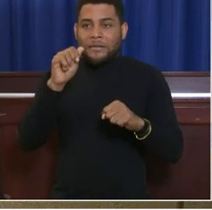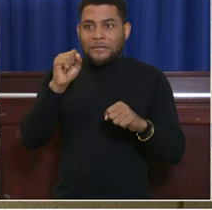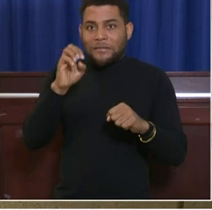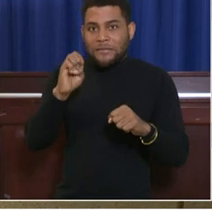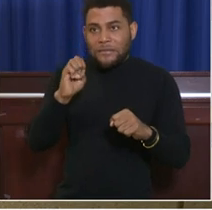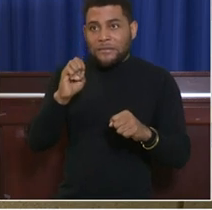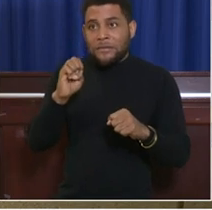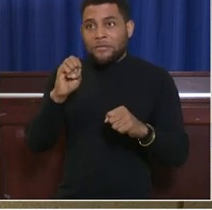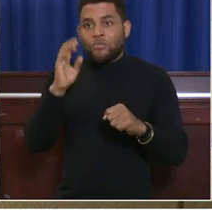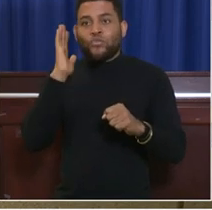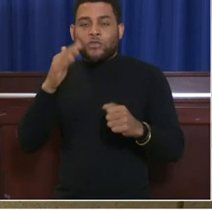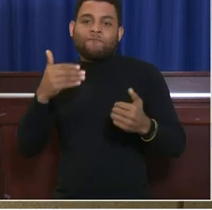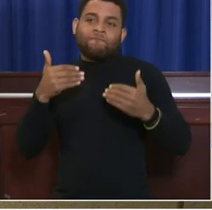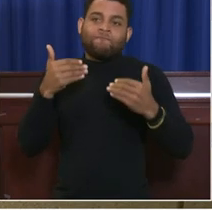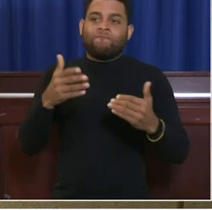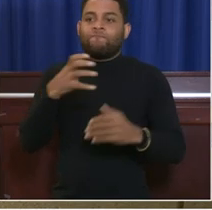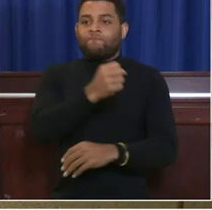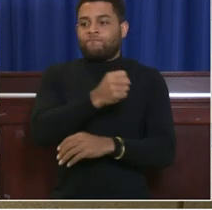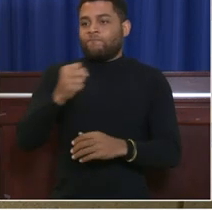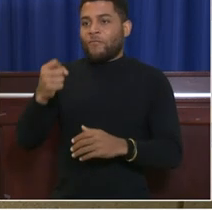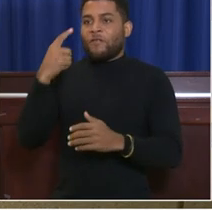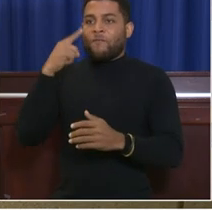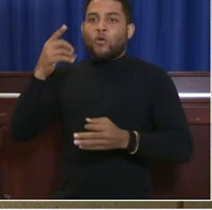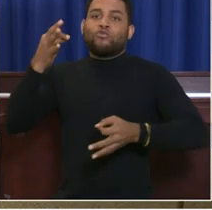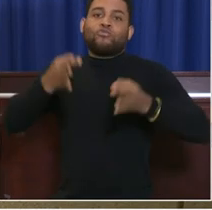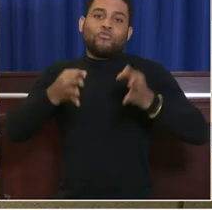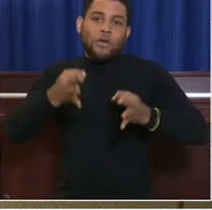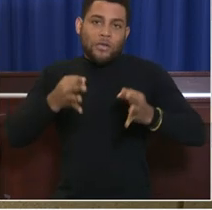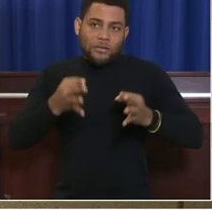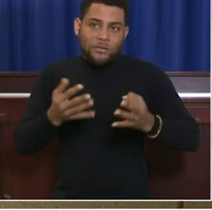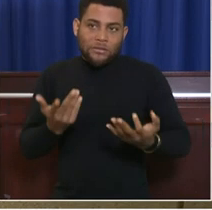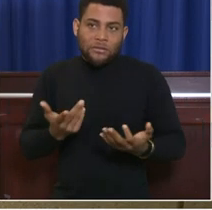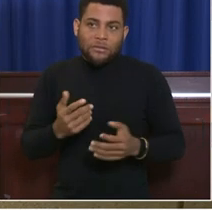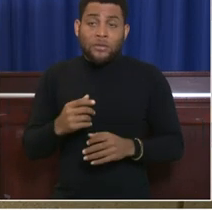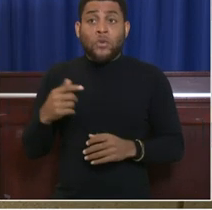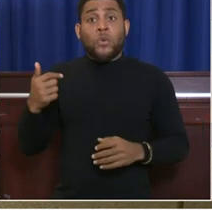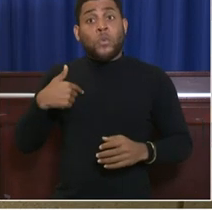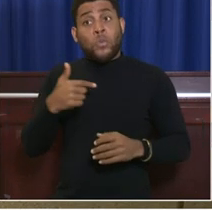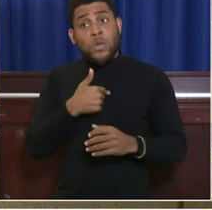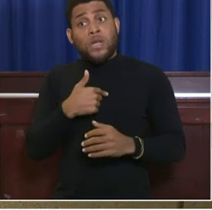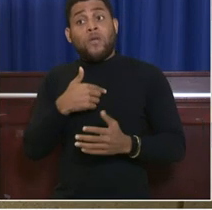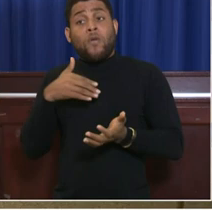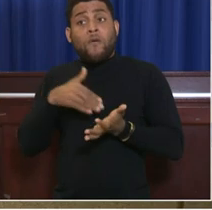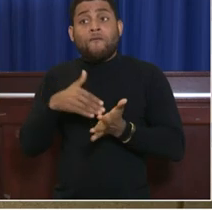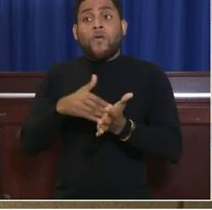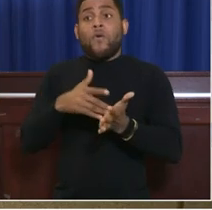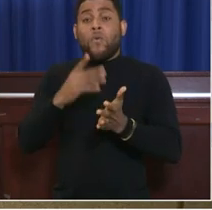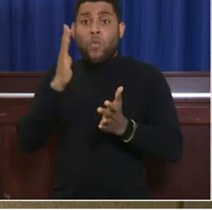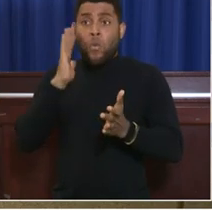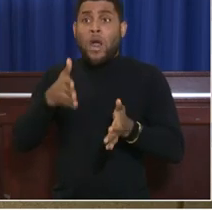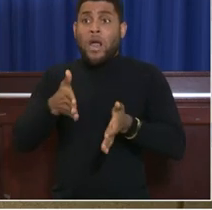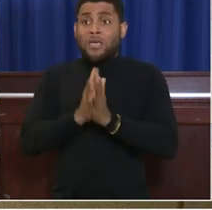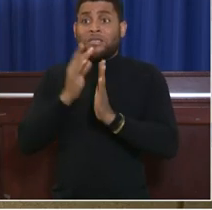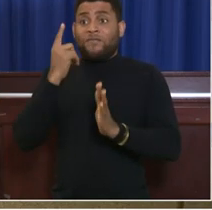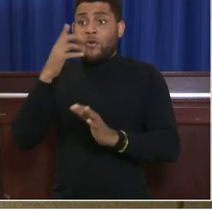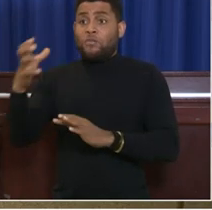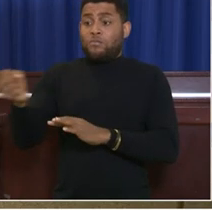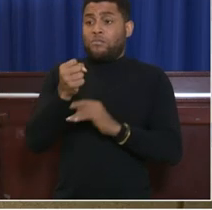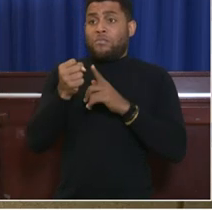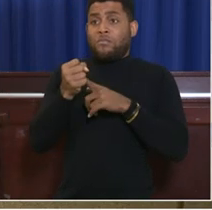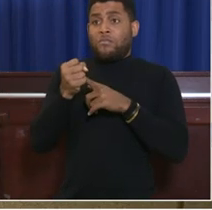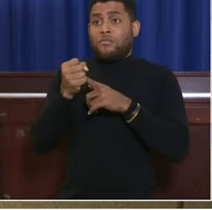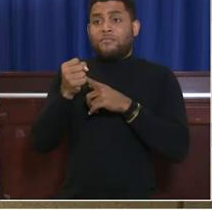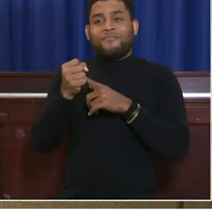In our experience, even though we routinely seek that hold, those individuals are held less than 10% of the time prior to